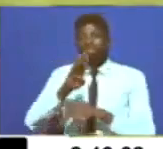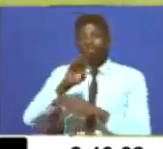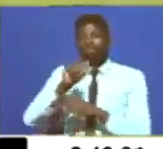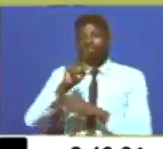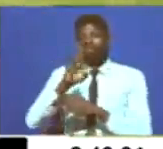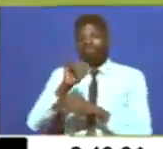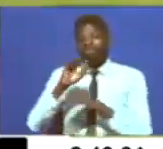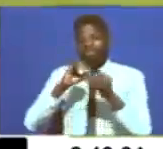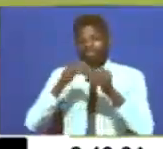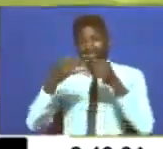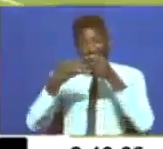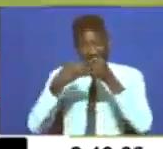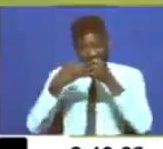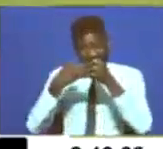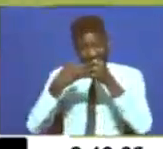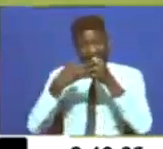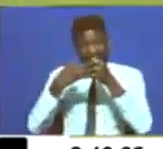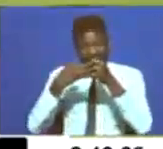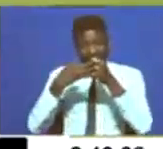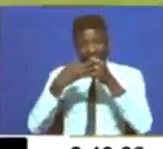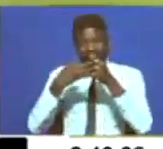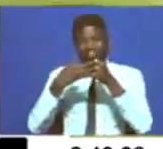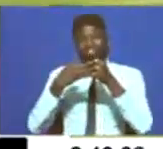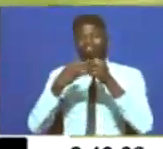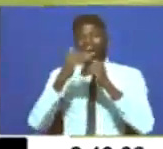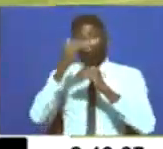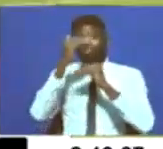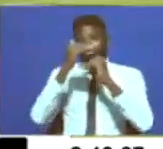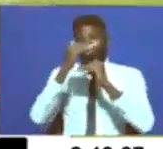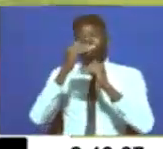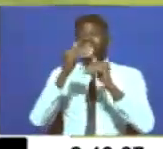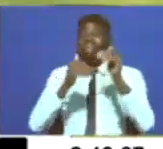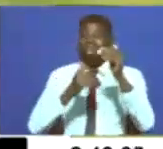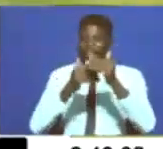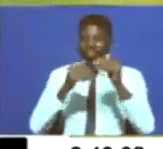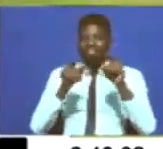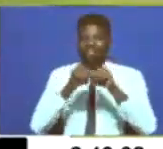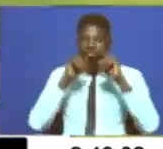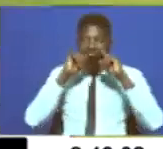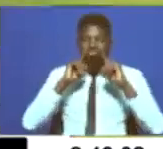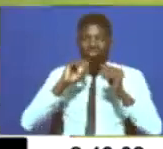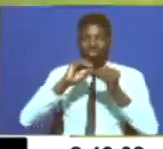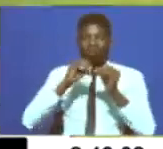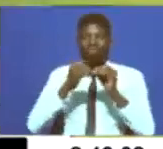eighth on the log, 2 places above their opponents, Leopards.